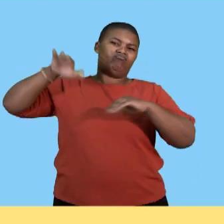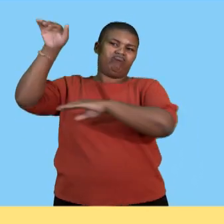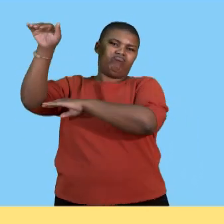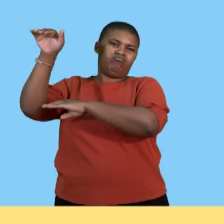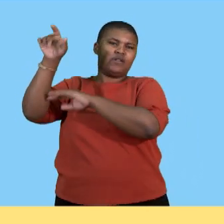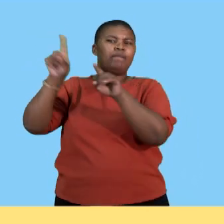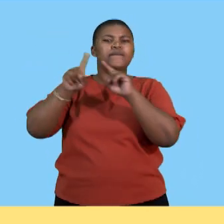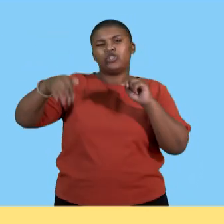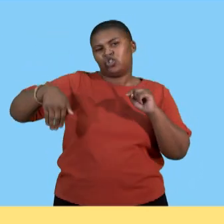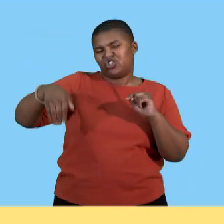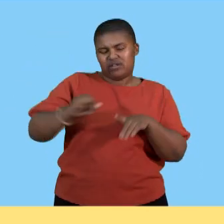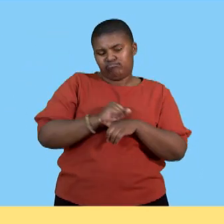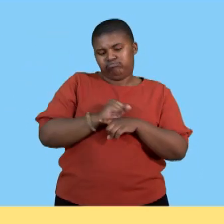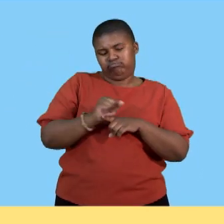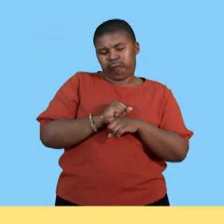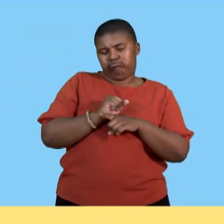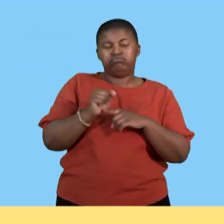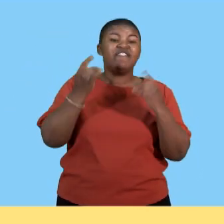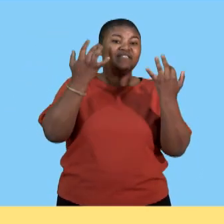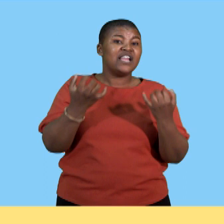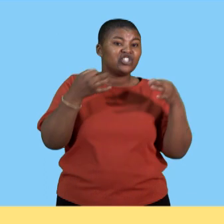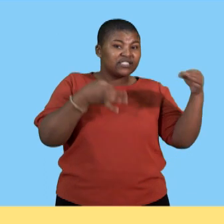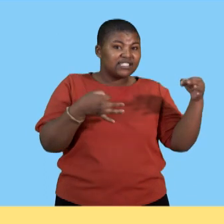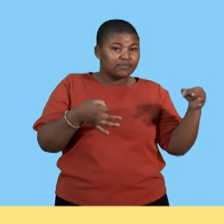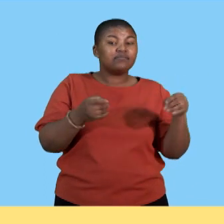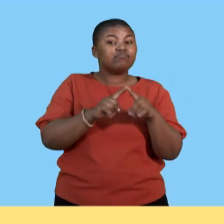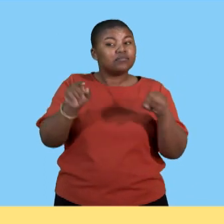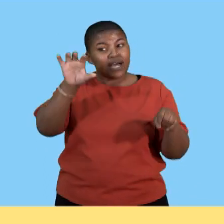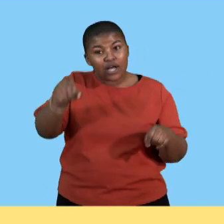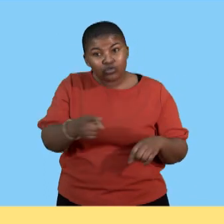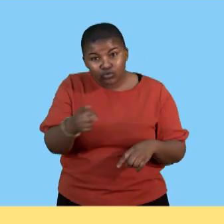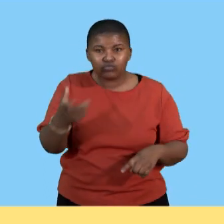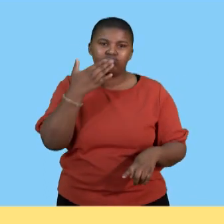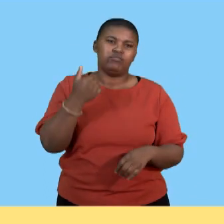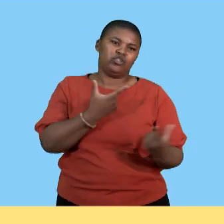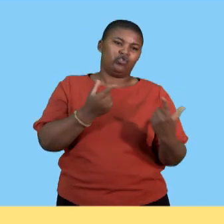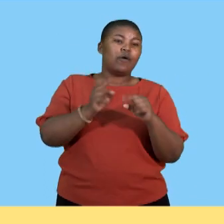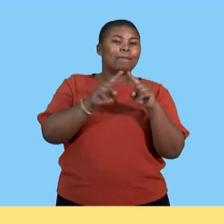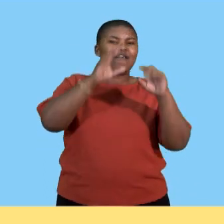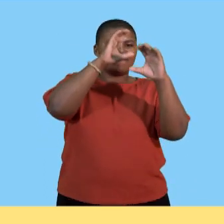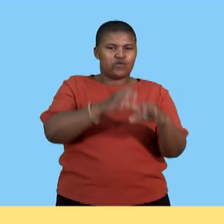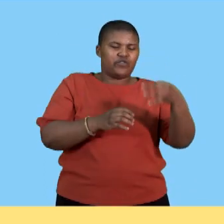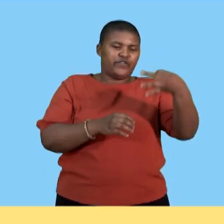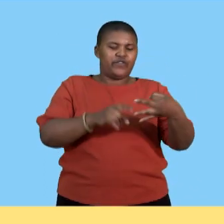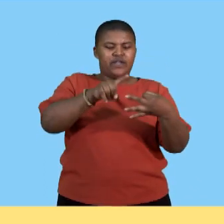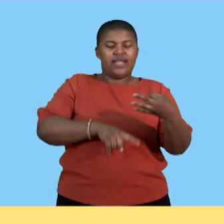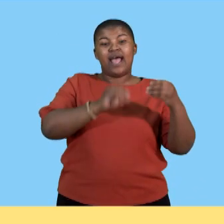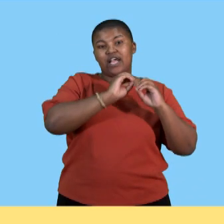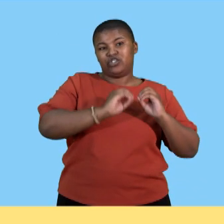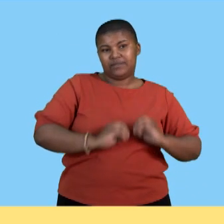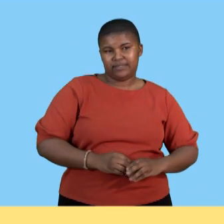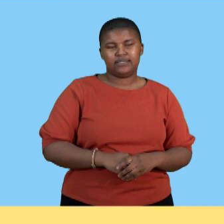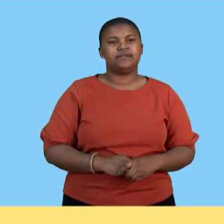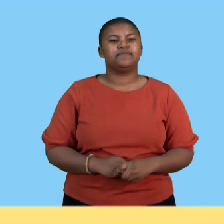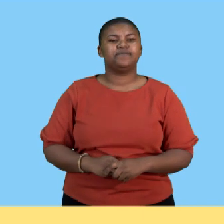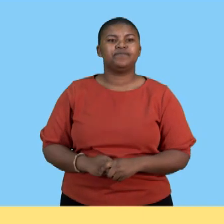able to prepare financial statements. You have been asked to assist in preparing the statement of comprehensive income, but focusing on three main